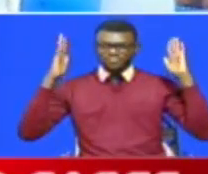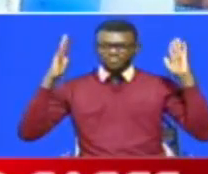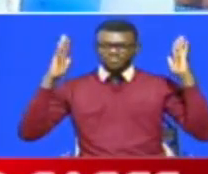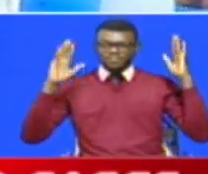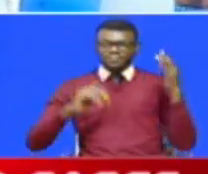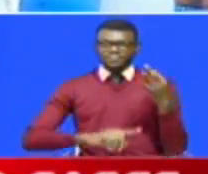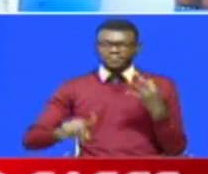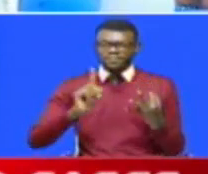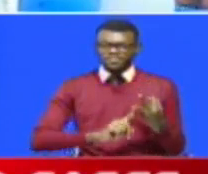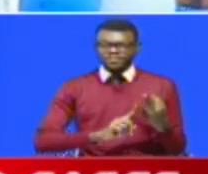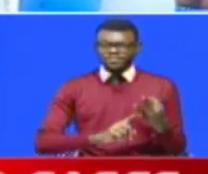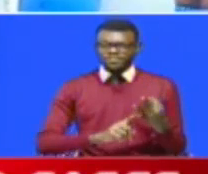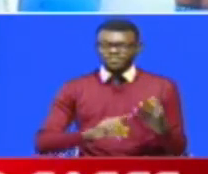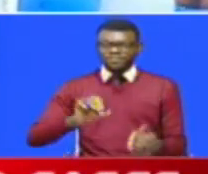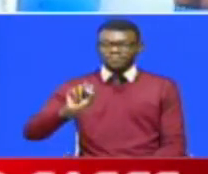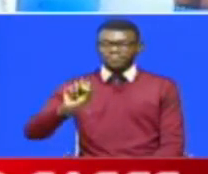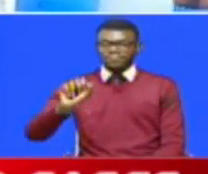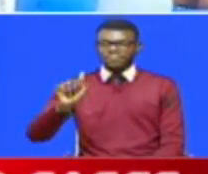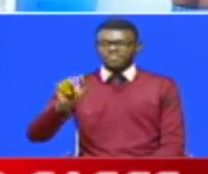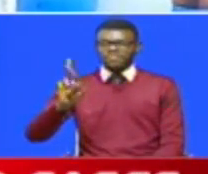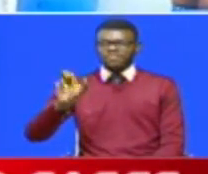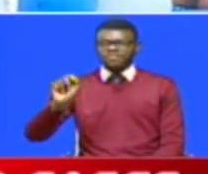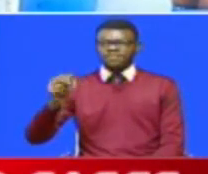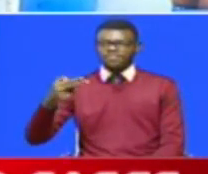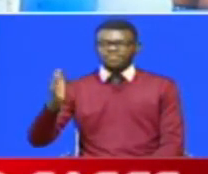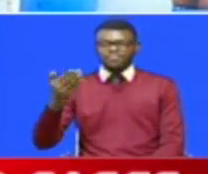Number three, Sarah Mosop.